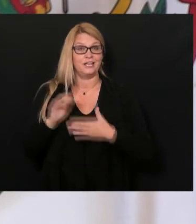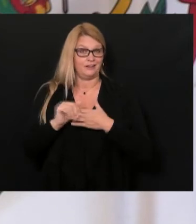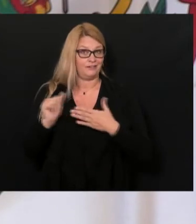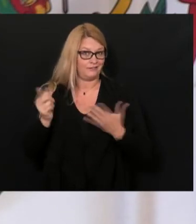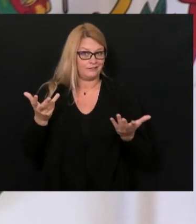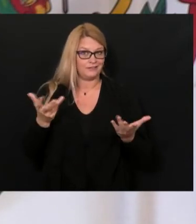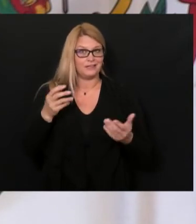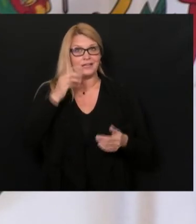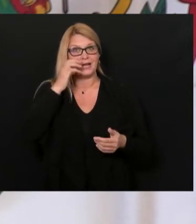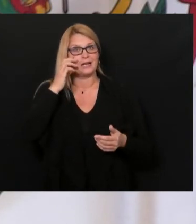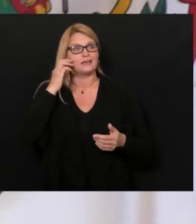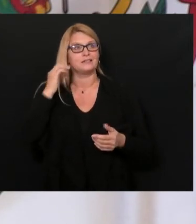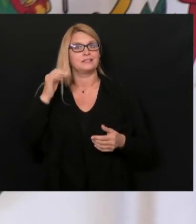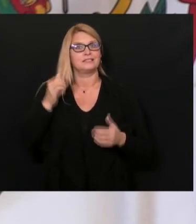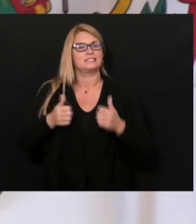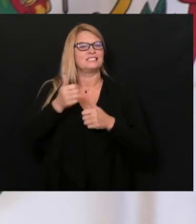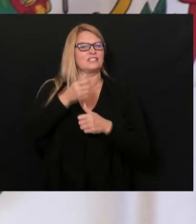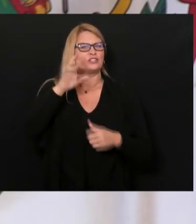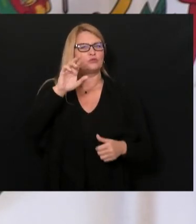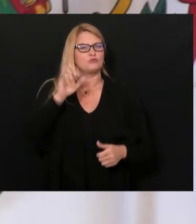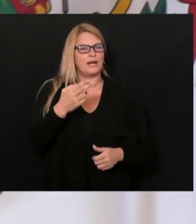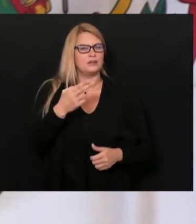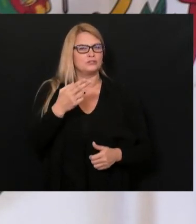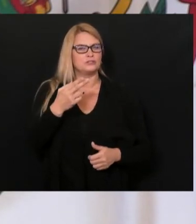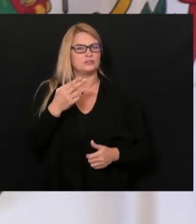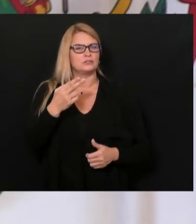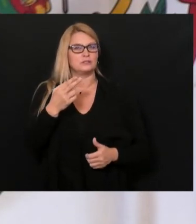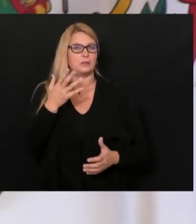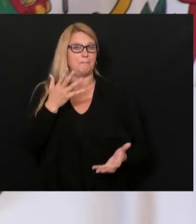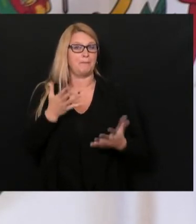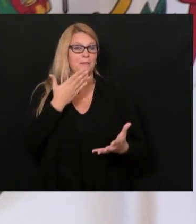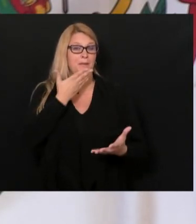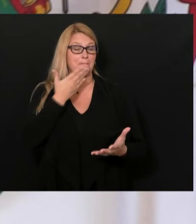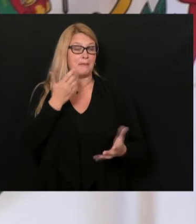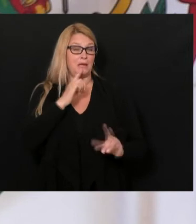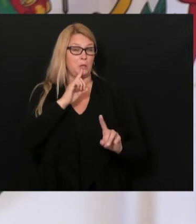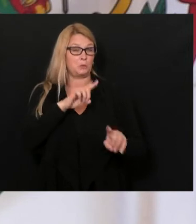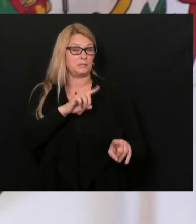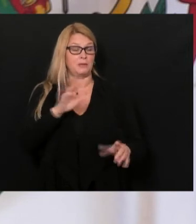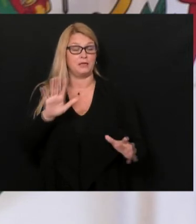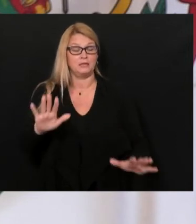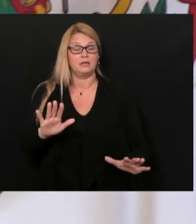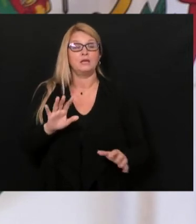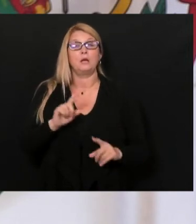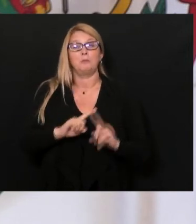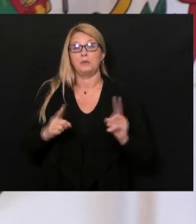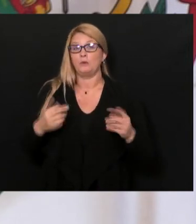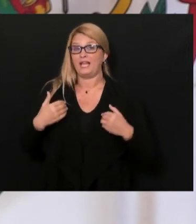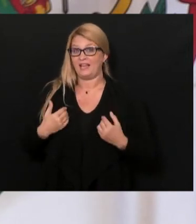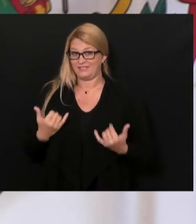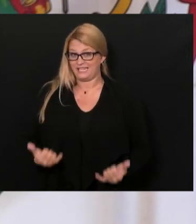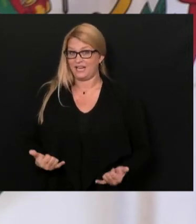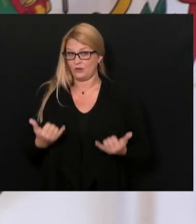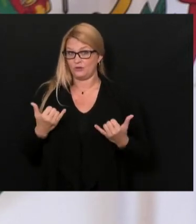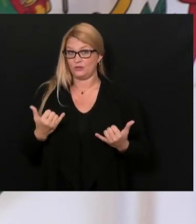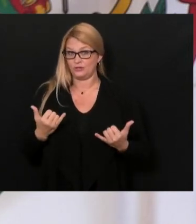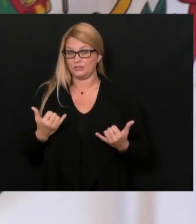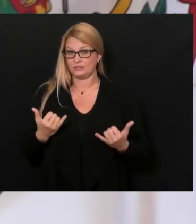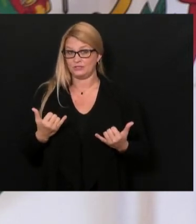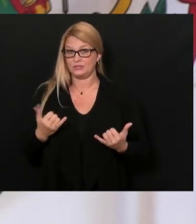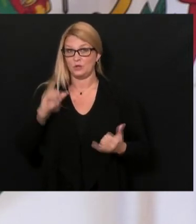have, and Secretary Crouch, you can maybe you're better to jump in than anybody, but we have now on